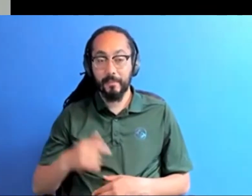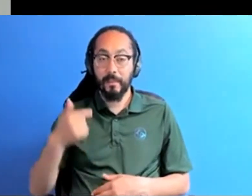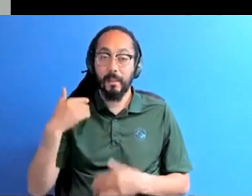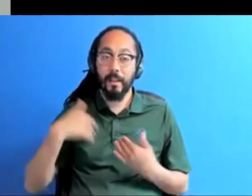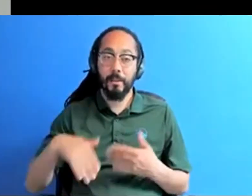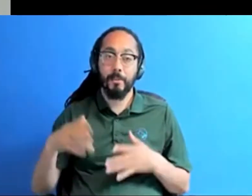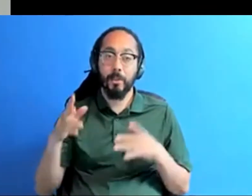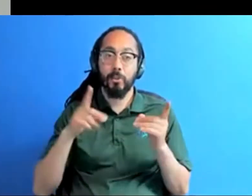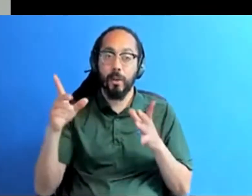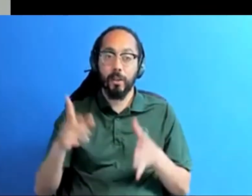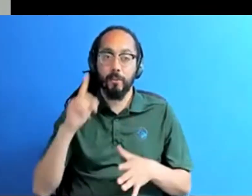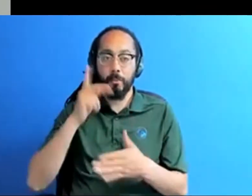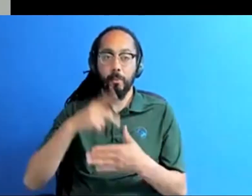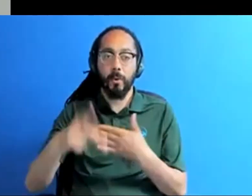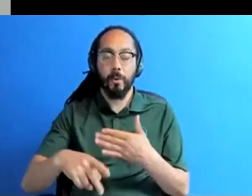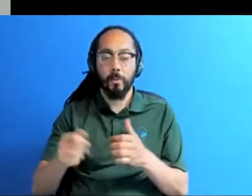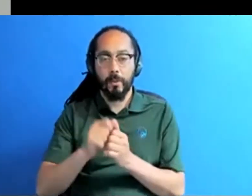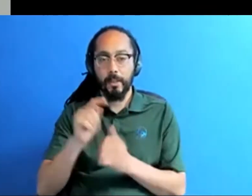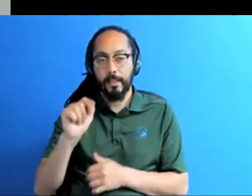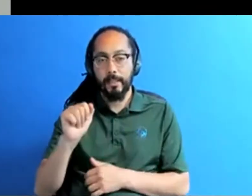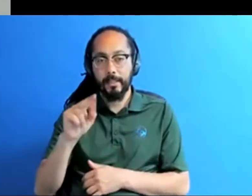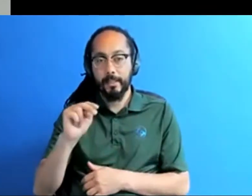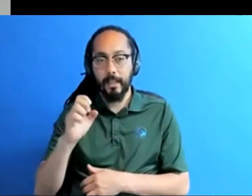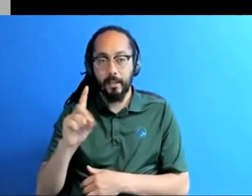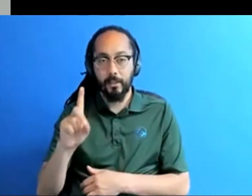at Tangled Art and Disability.